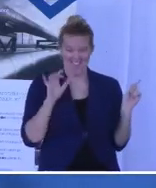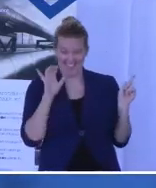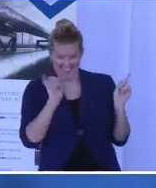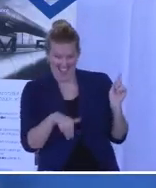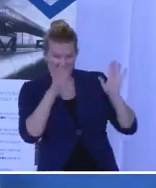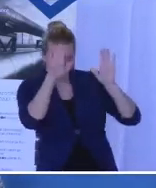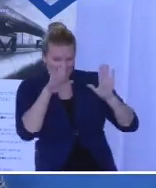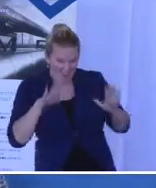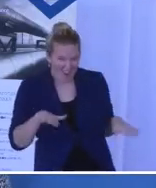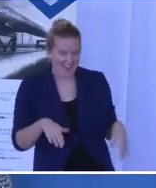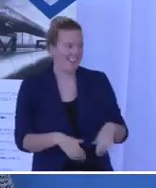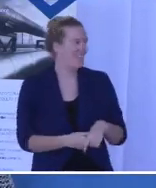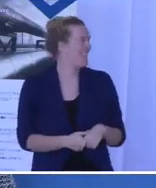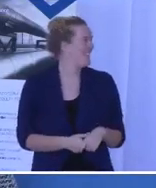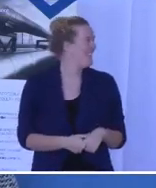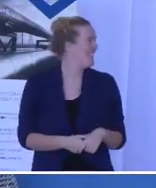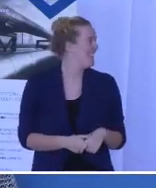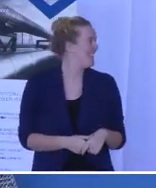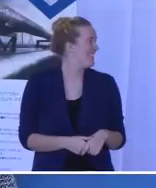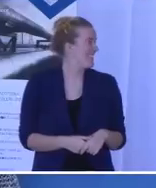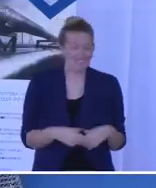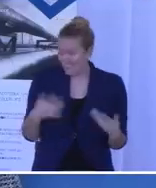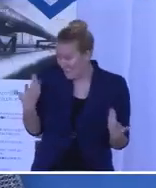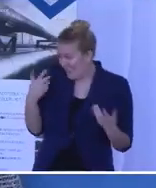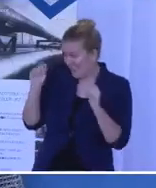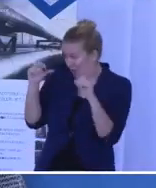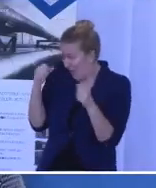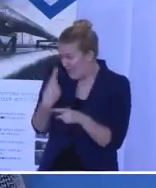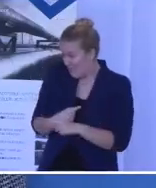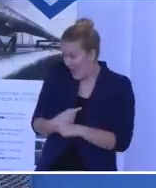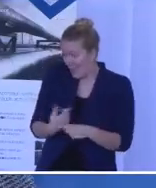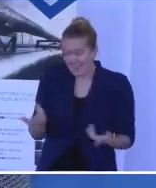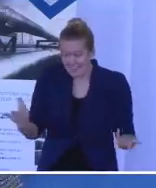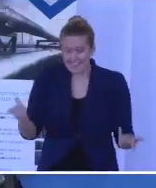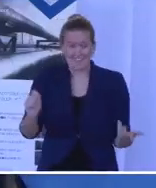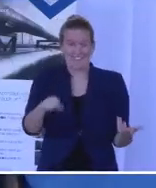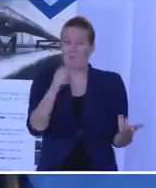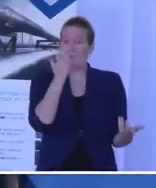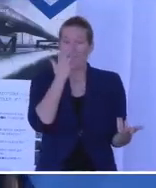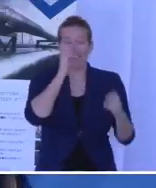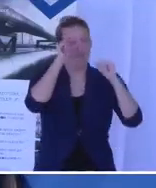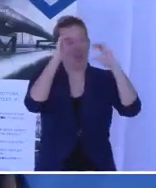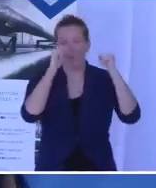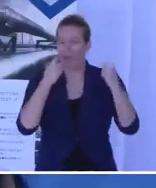That was great. Yeah, that was incredible. It was incredible. It was incredible. Incredible.